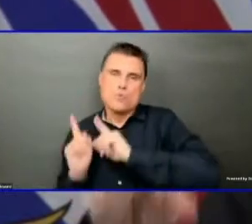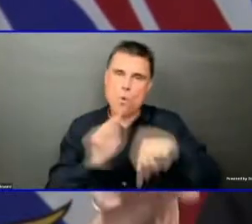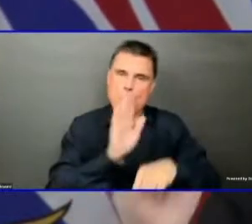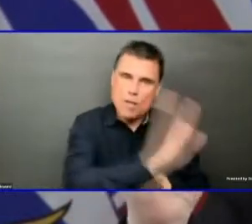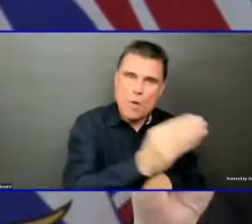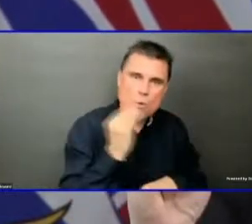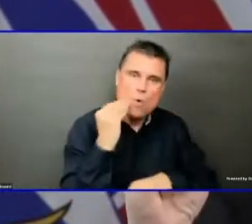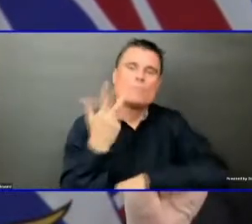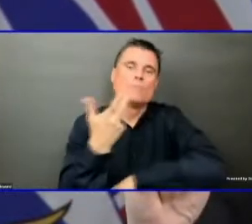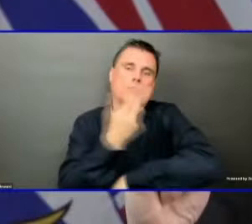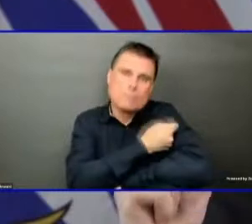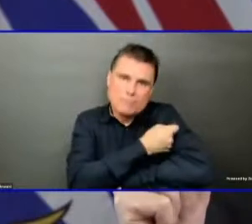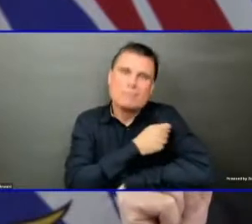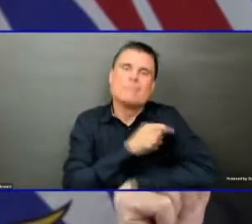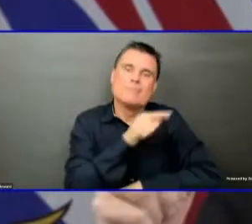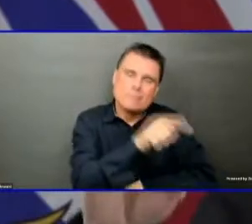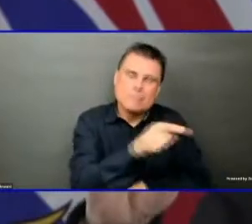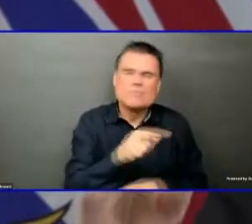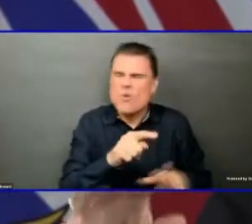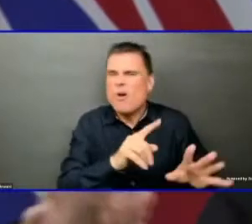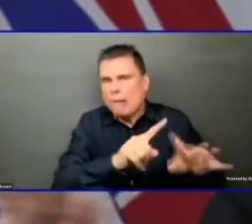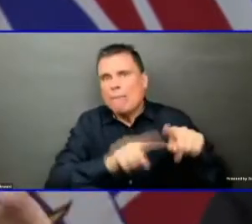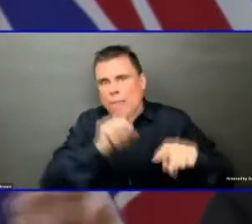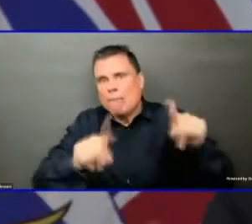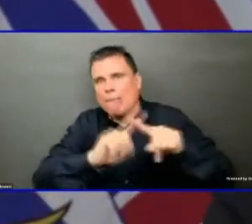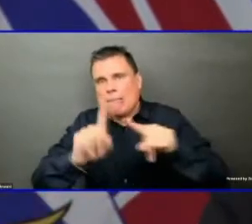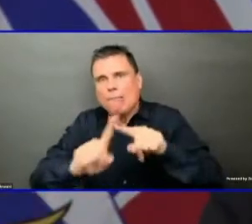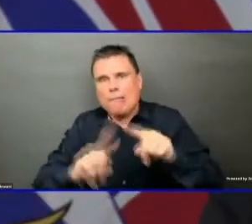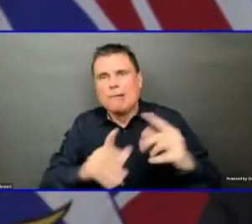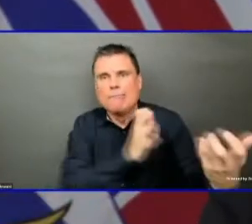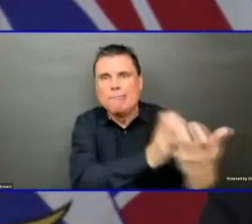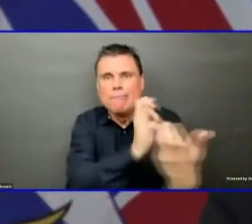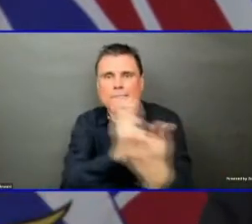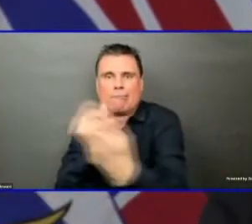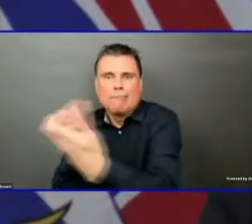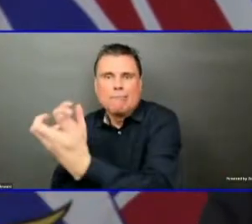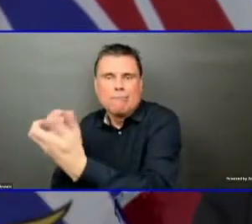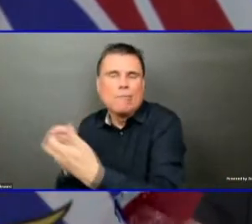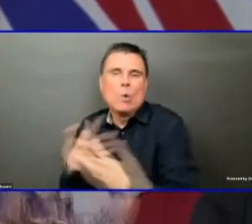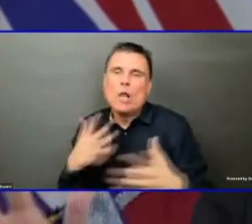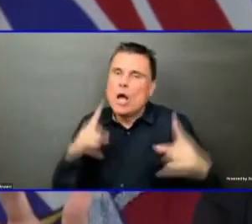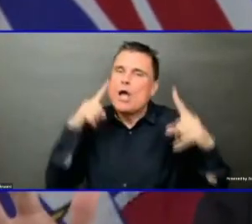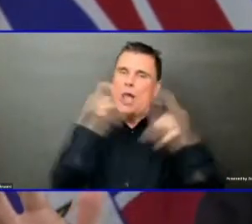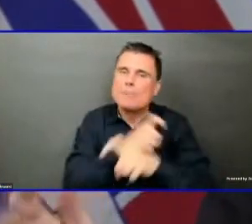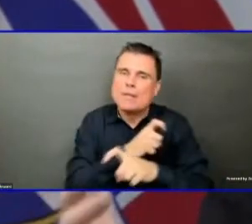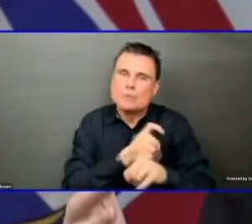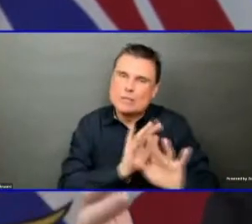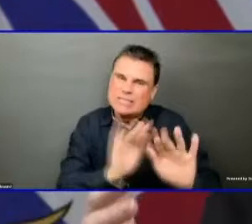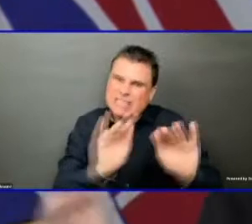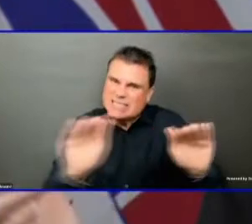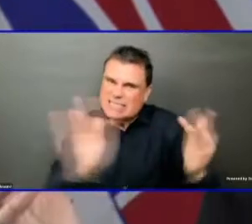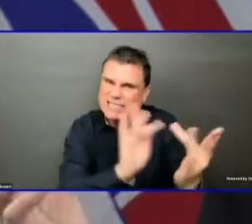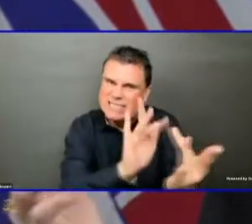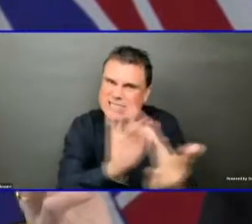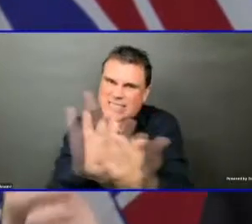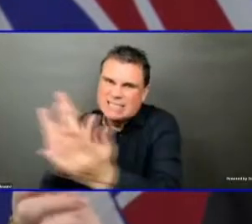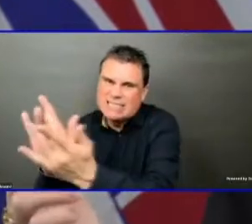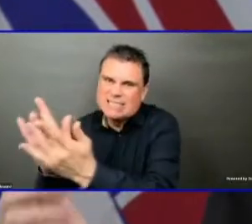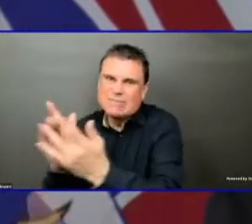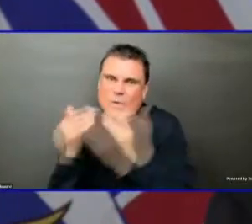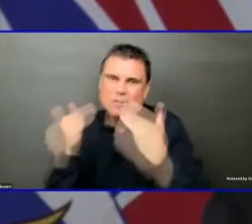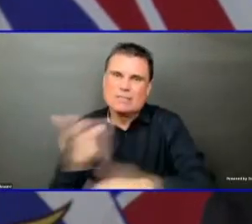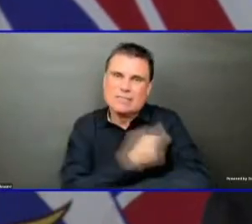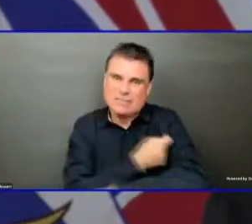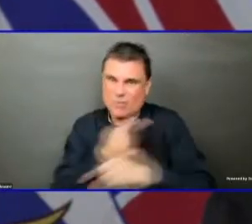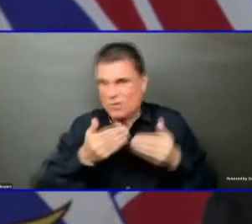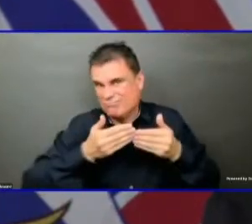independent living homes to connect with people who are in those settings. So that is something that Dr. Ballum and her team